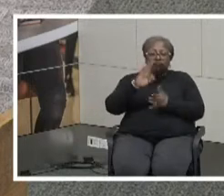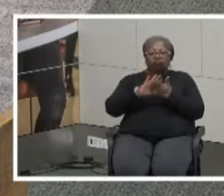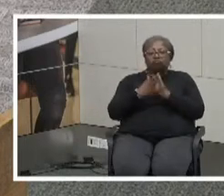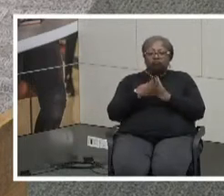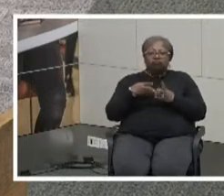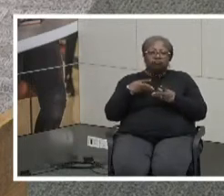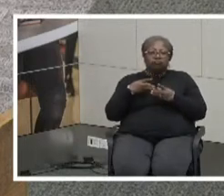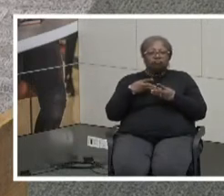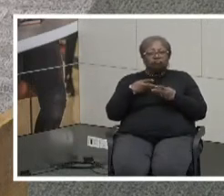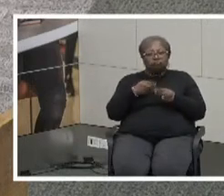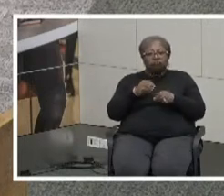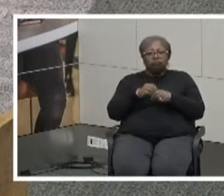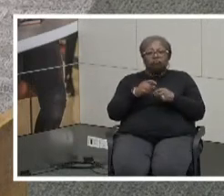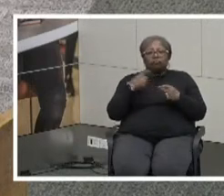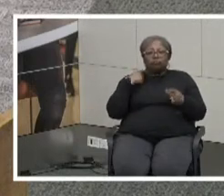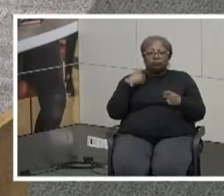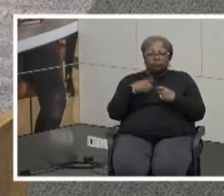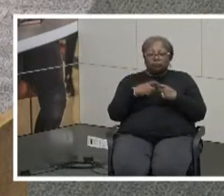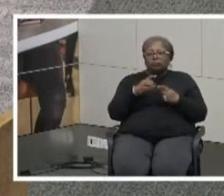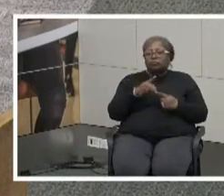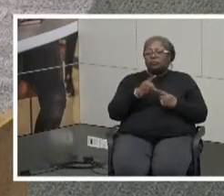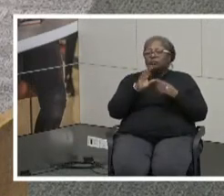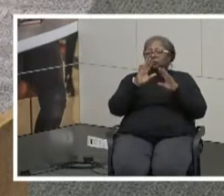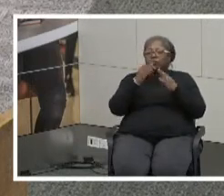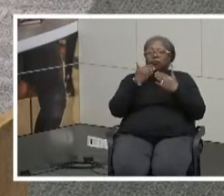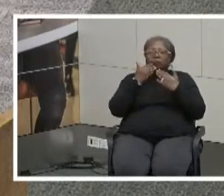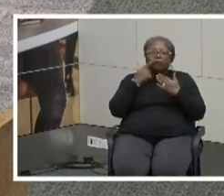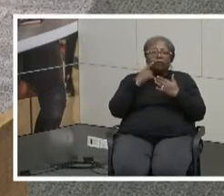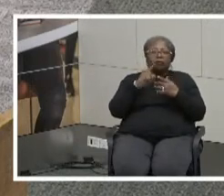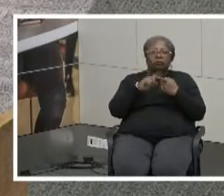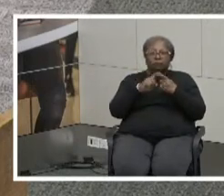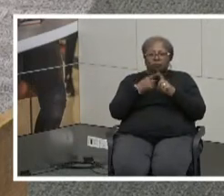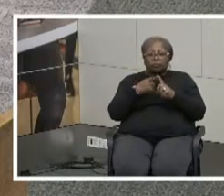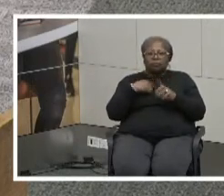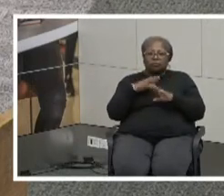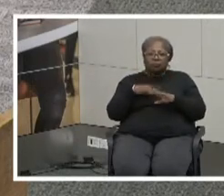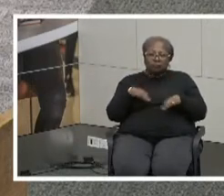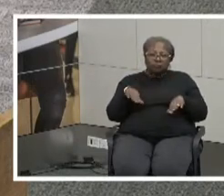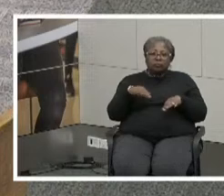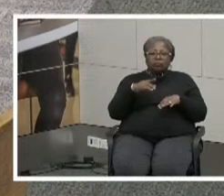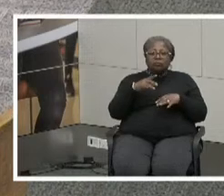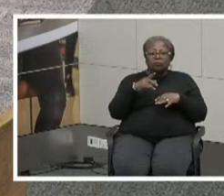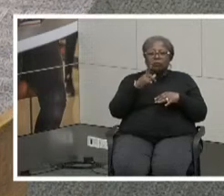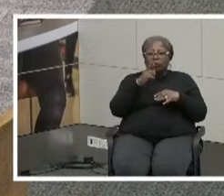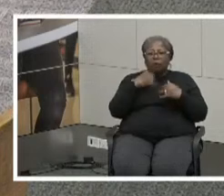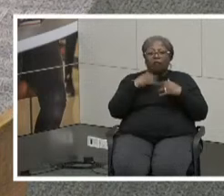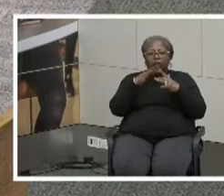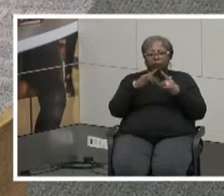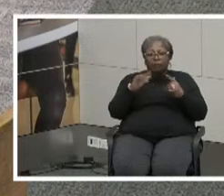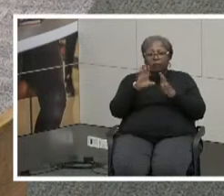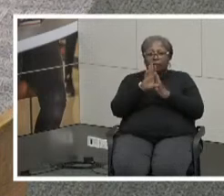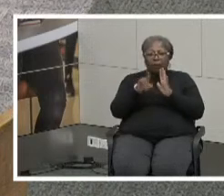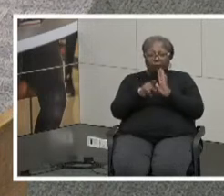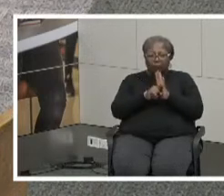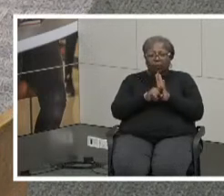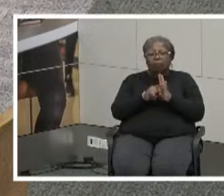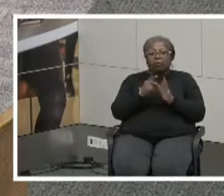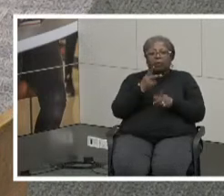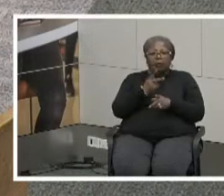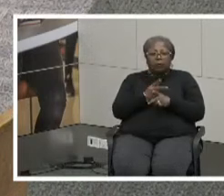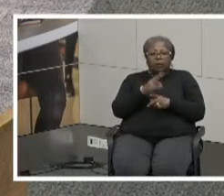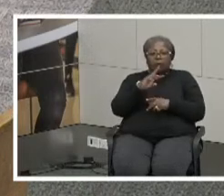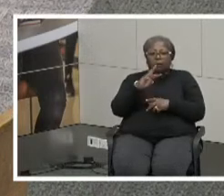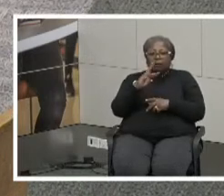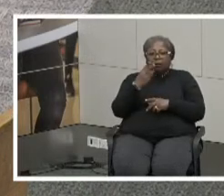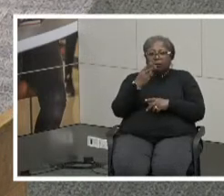Spanish I'm especially grateful for the friendships my children have made with kids from my diverse backgrounds I urge you to designate Wharton as